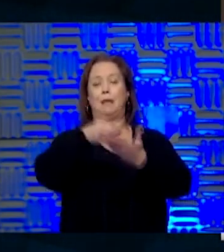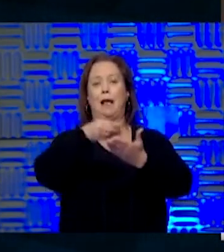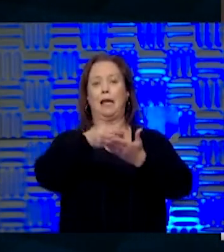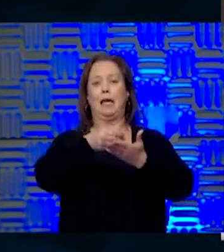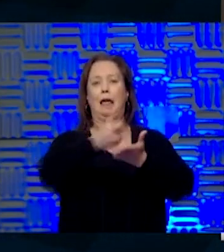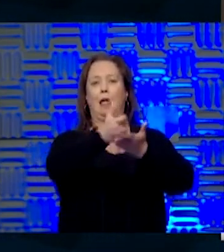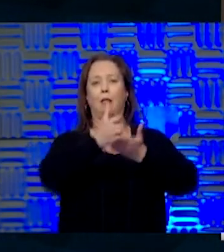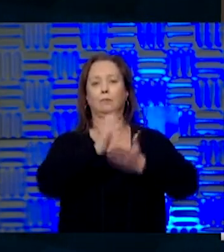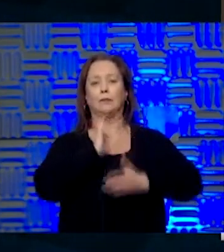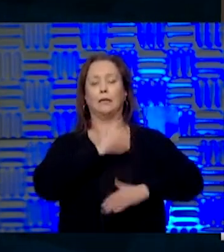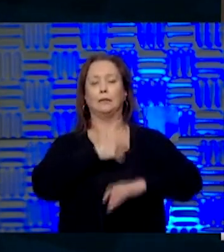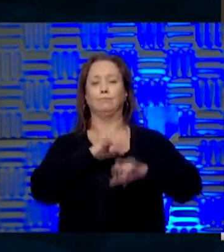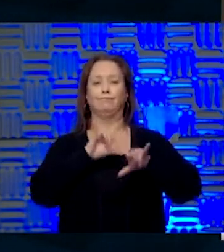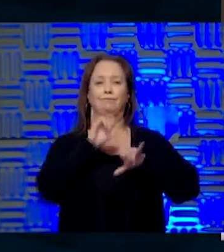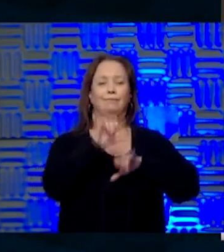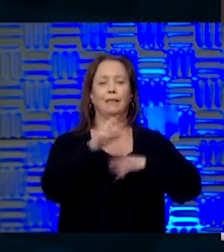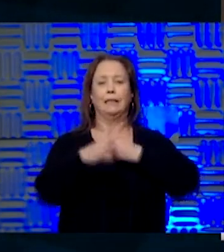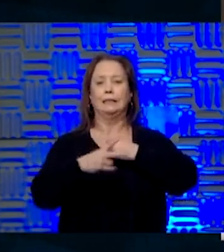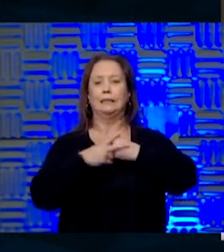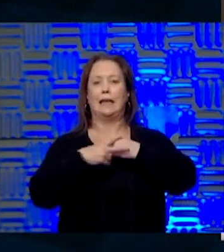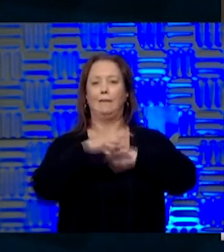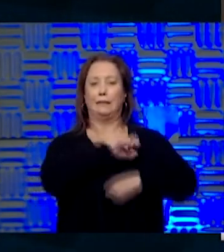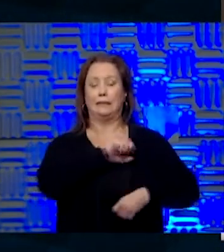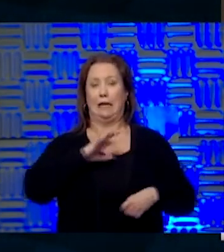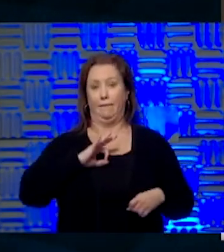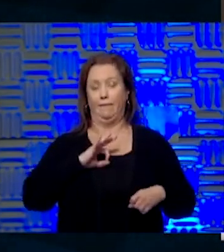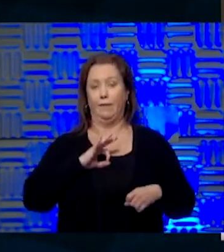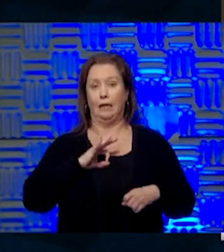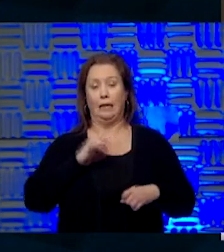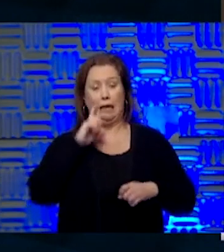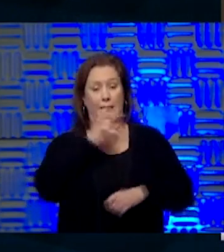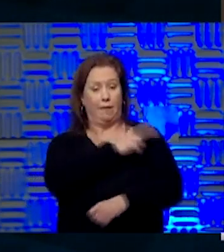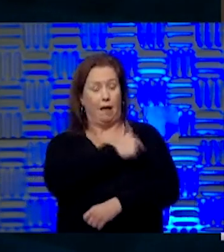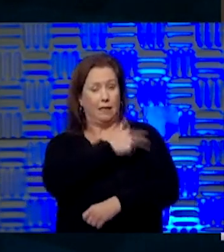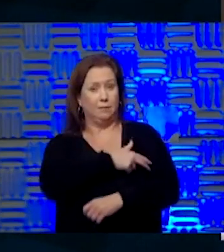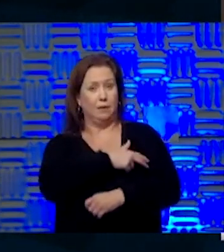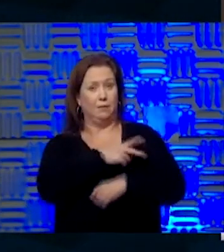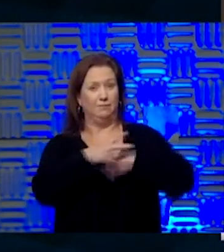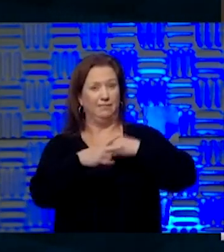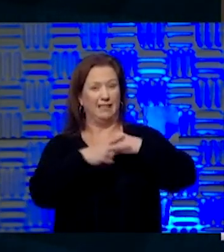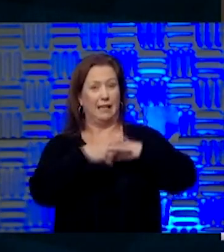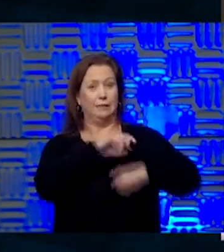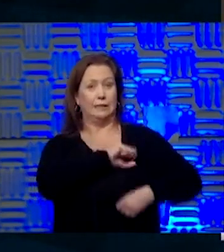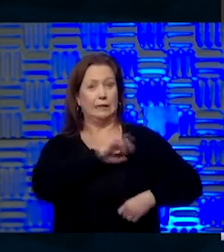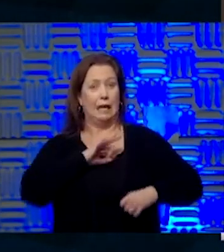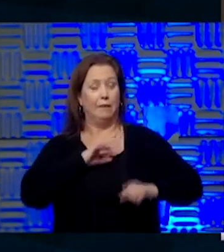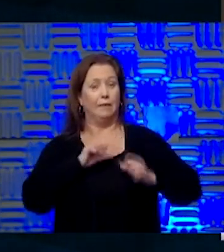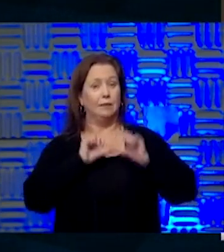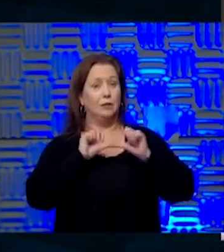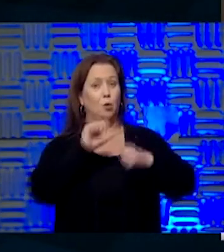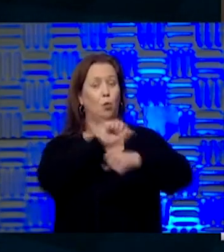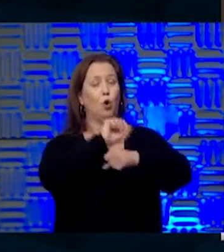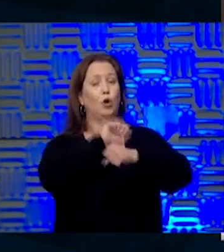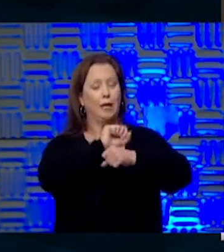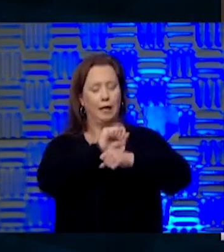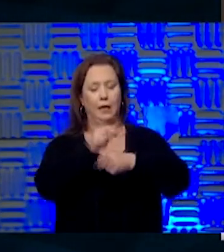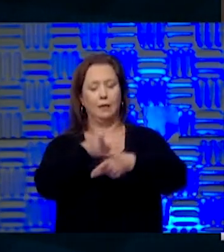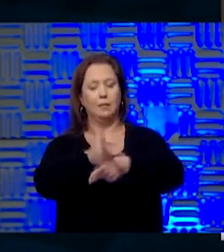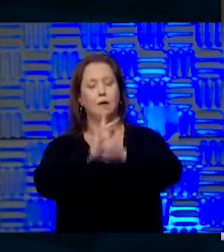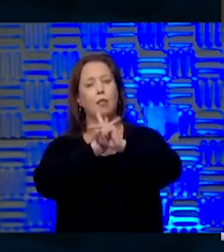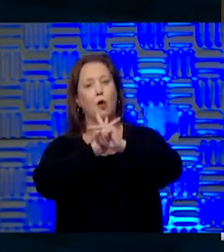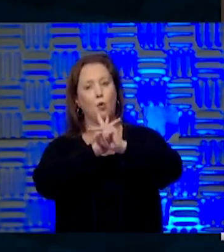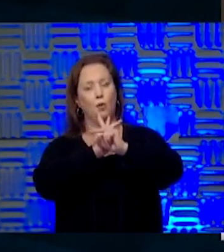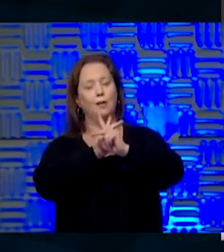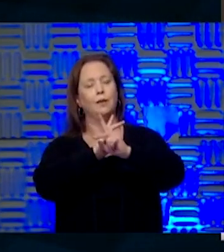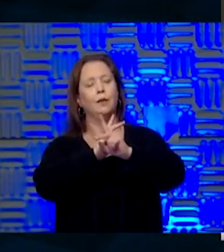place. And in this case, if the hospital keeps the staff employed, then that loan is in large part